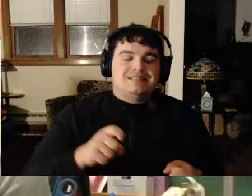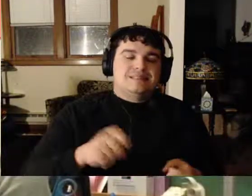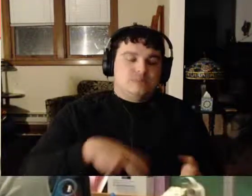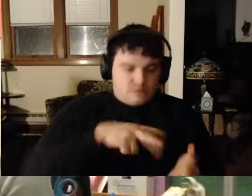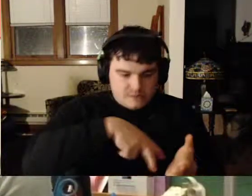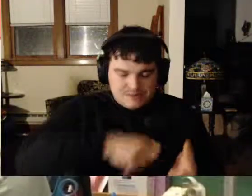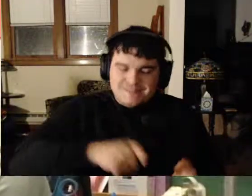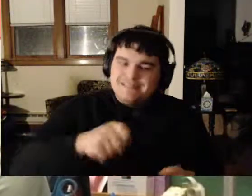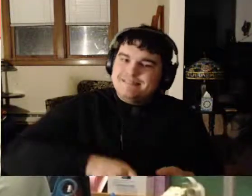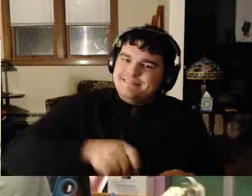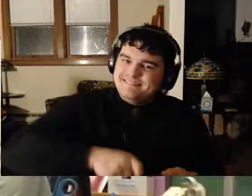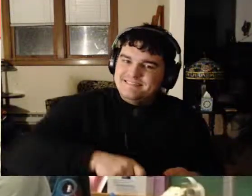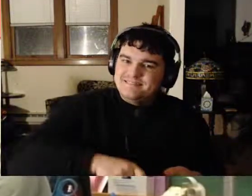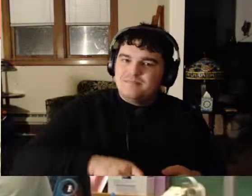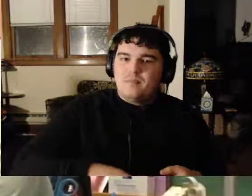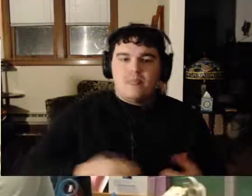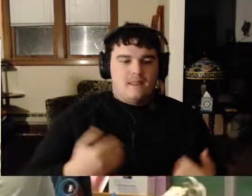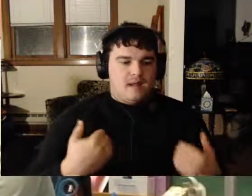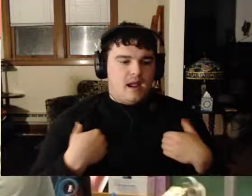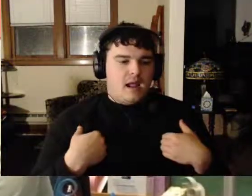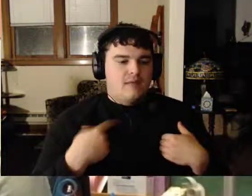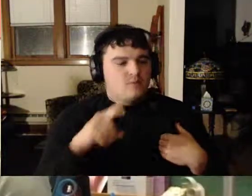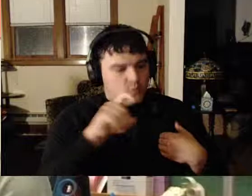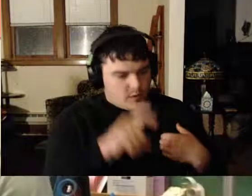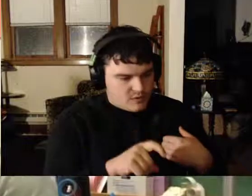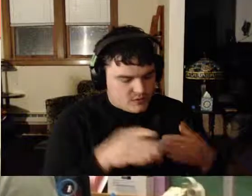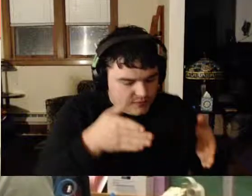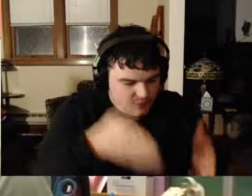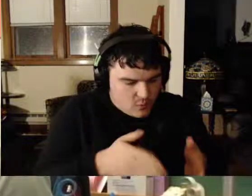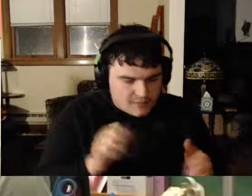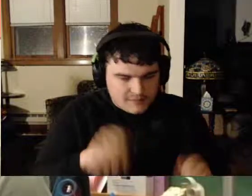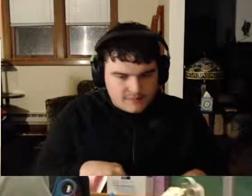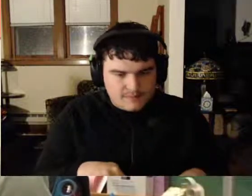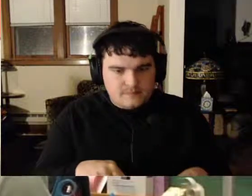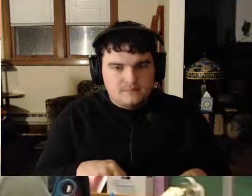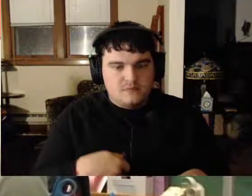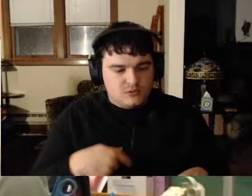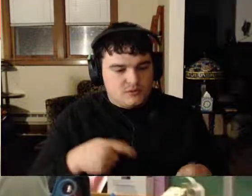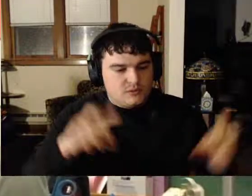have our essential question that we can focus this on. So what is your topic about?